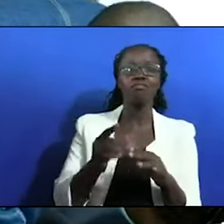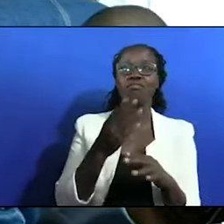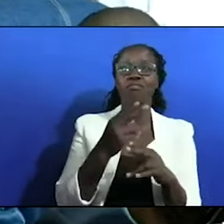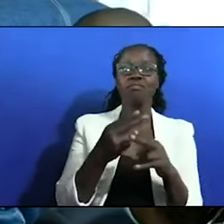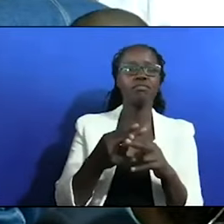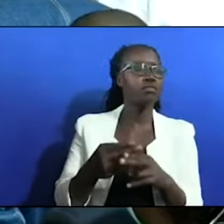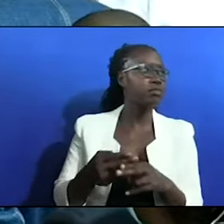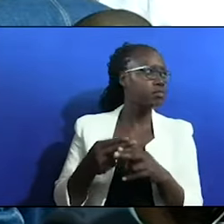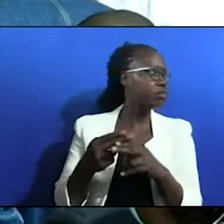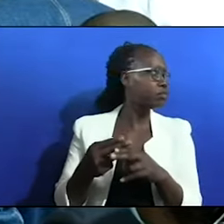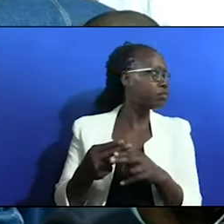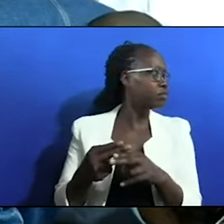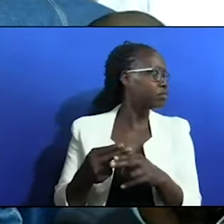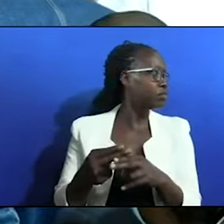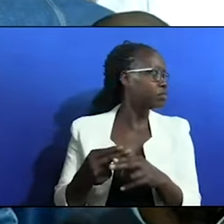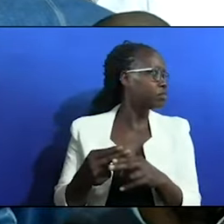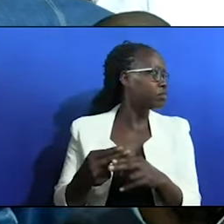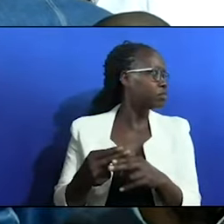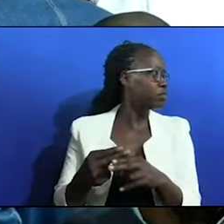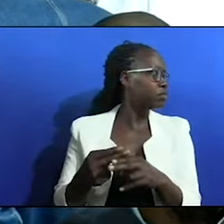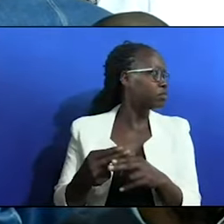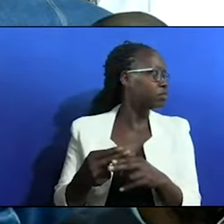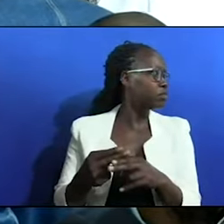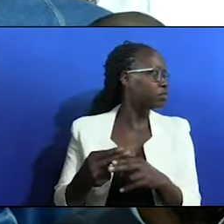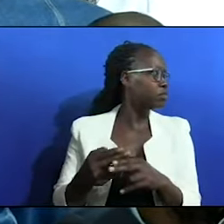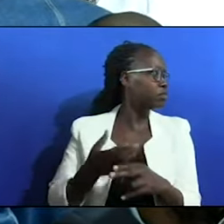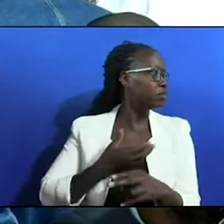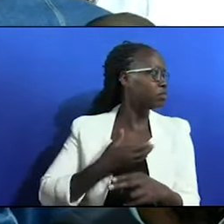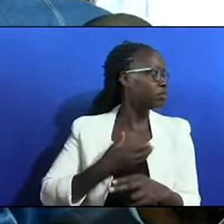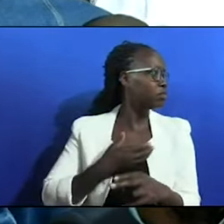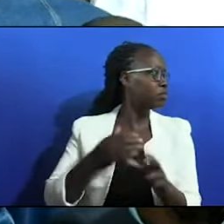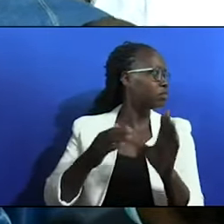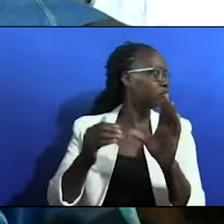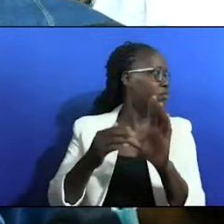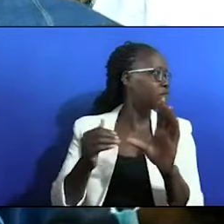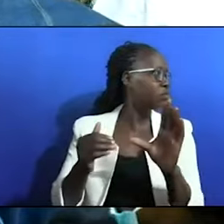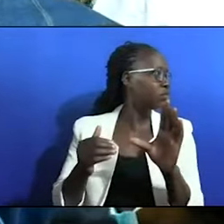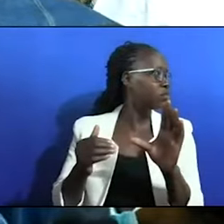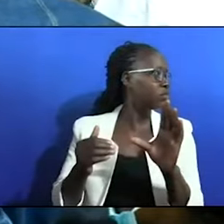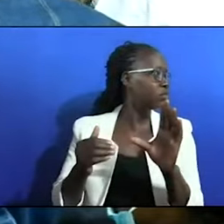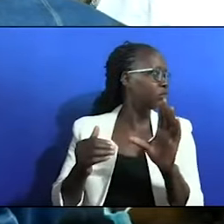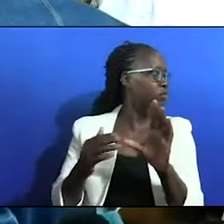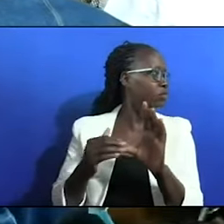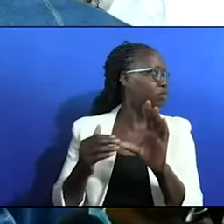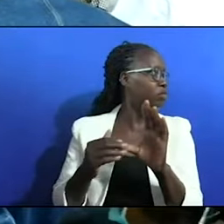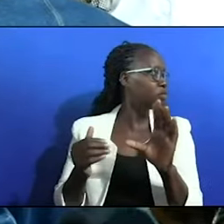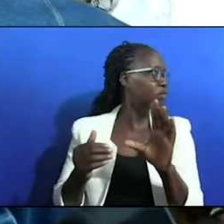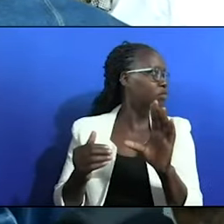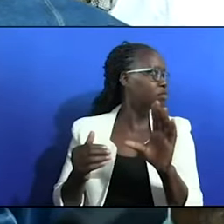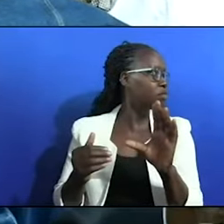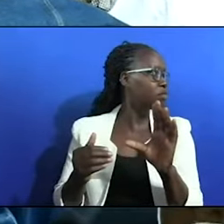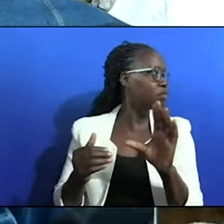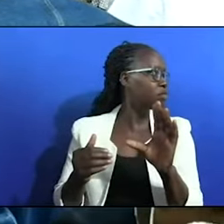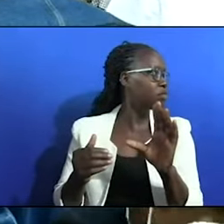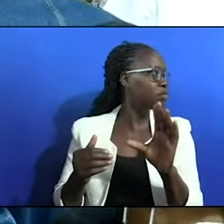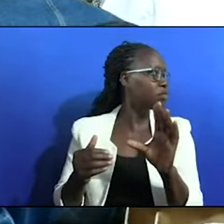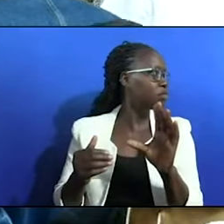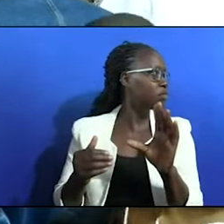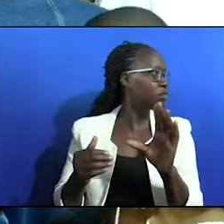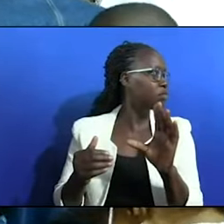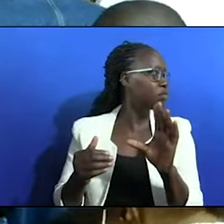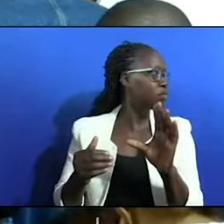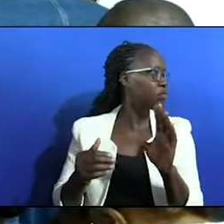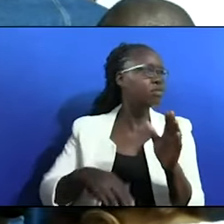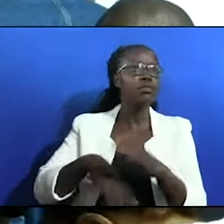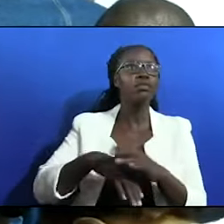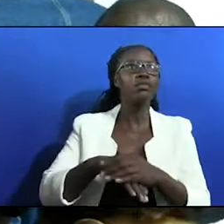called Abu Movarich. What is his name? The owner of Chelsea. Owner of Chelsea. You know, those young men, where are you? Those who